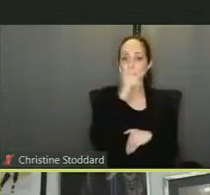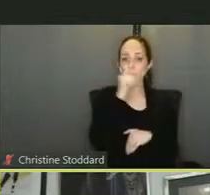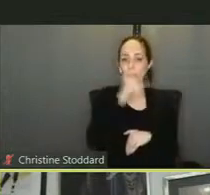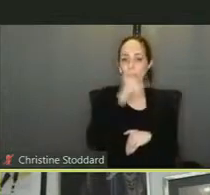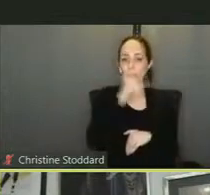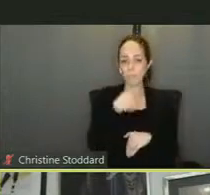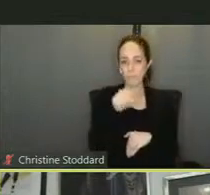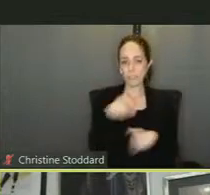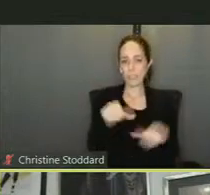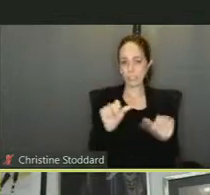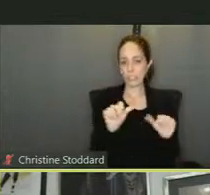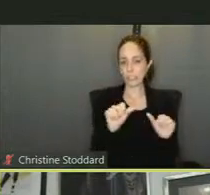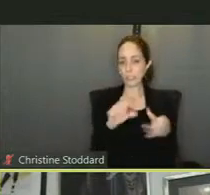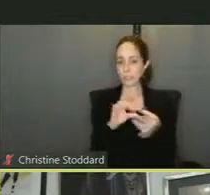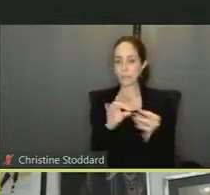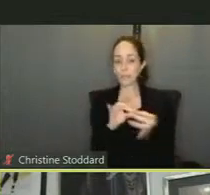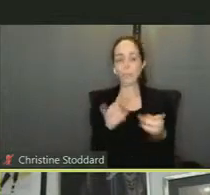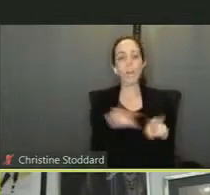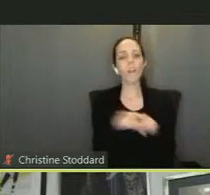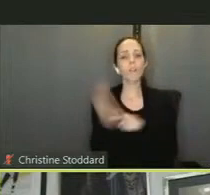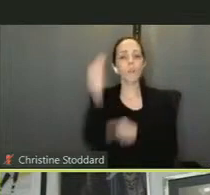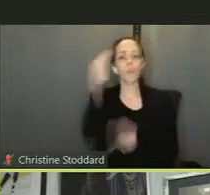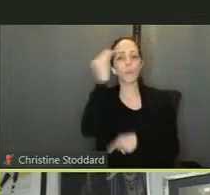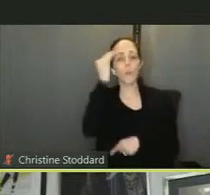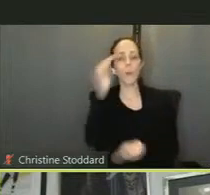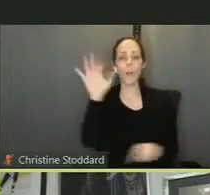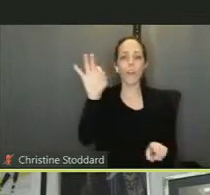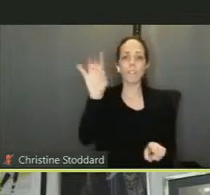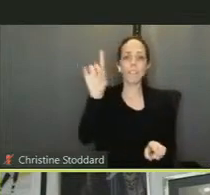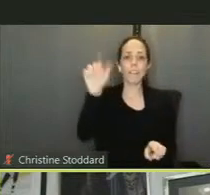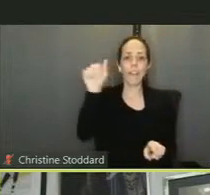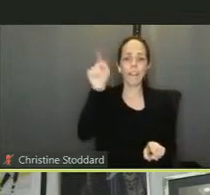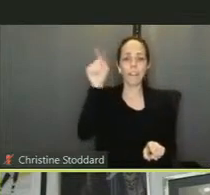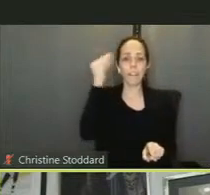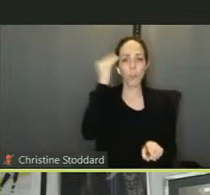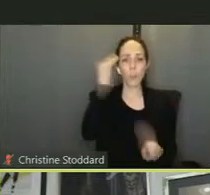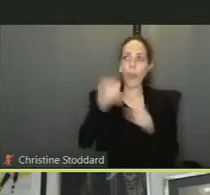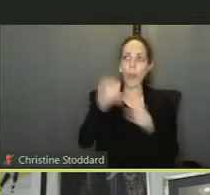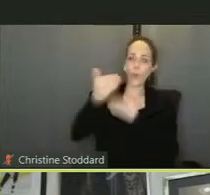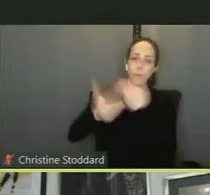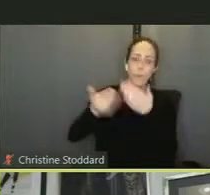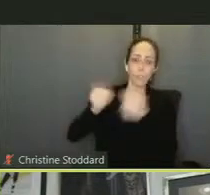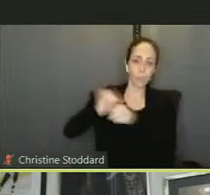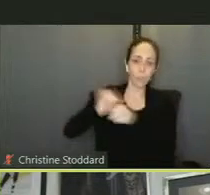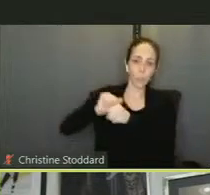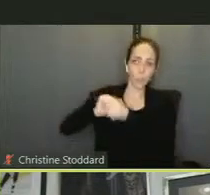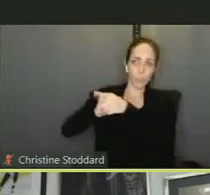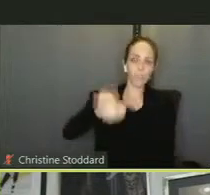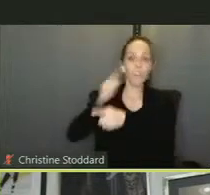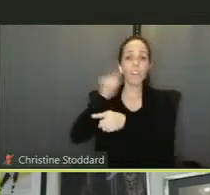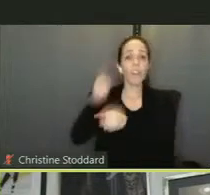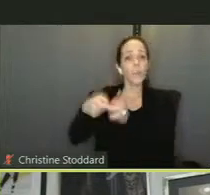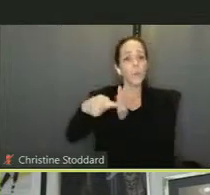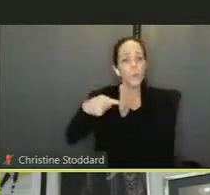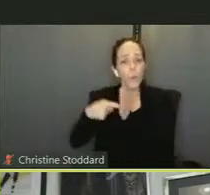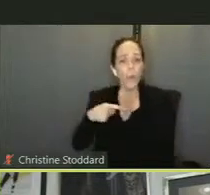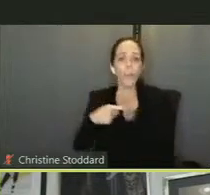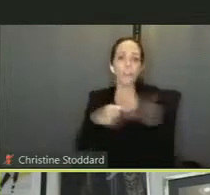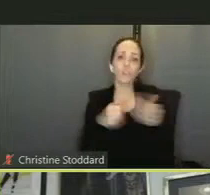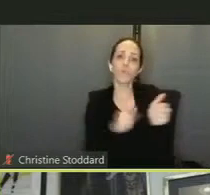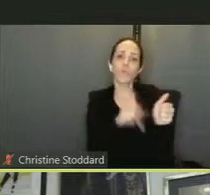their process works, they require that they follow up with the volunteers for 2 years after receiving the vaccine. And they are checking